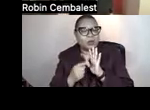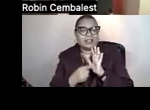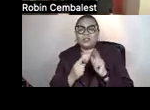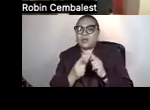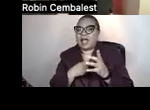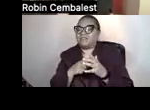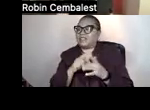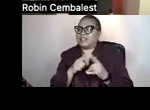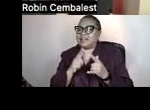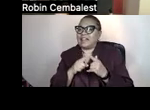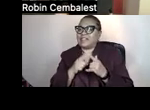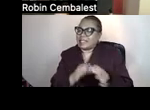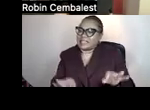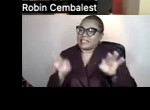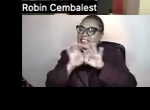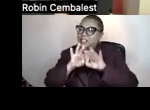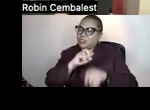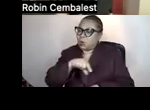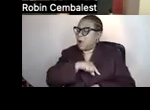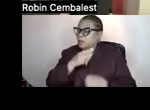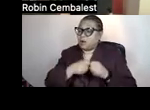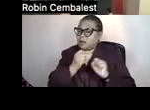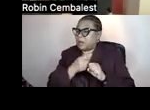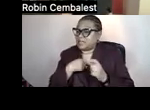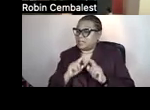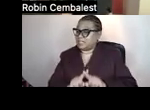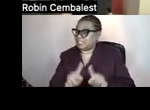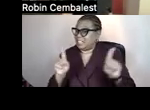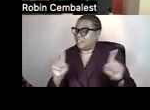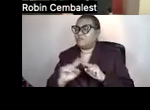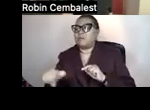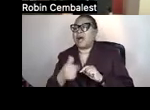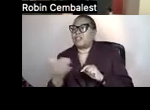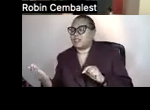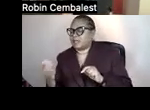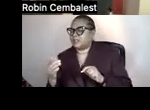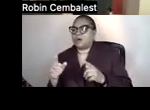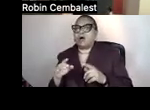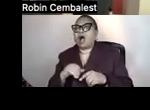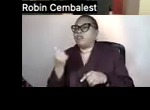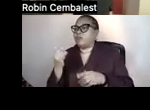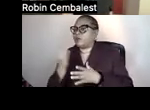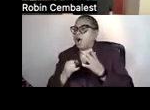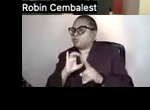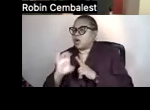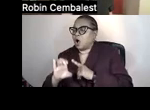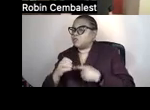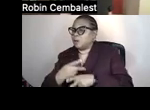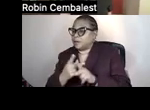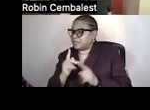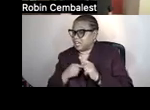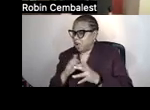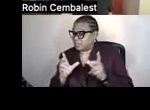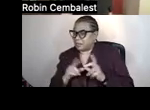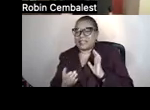the essential qualities and what makes it distinctive from other art cultural productions in our space.